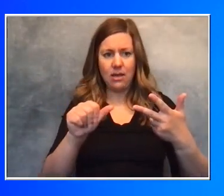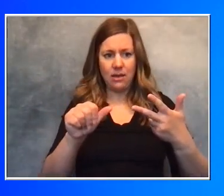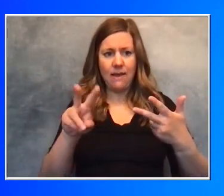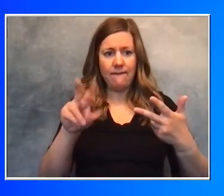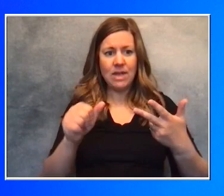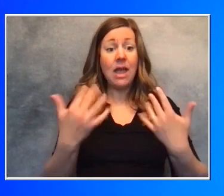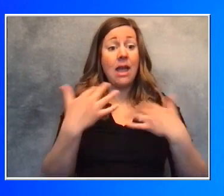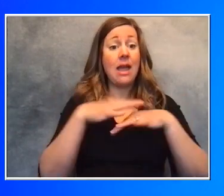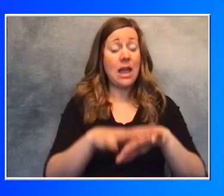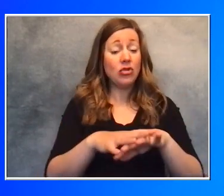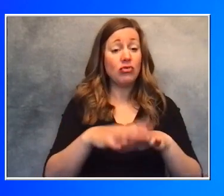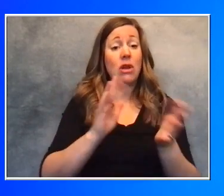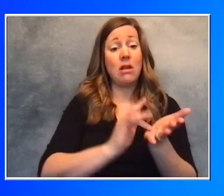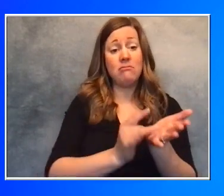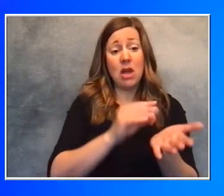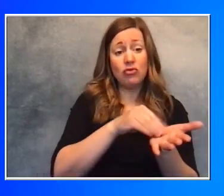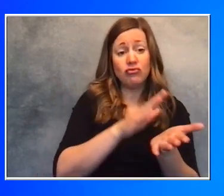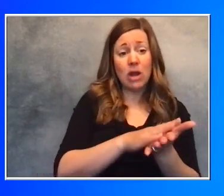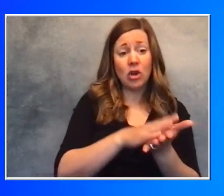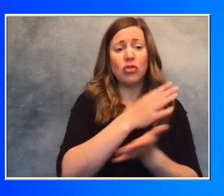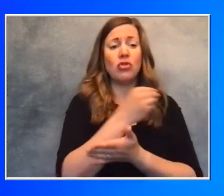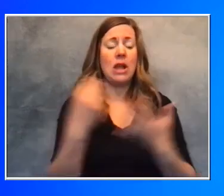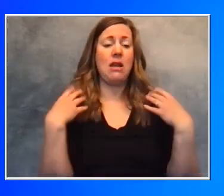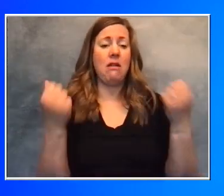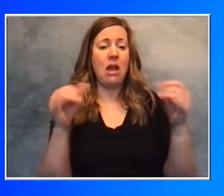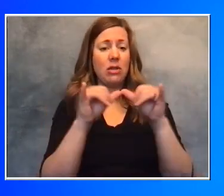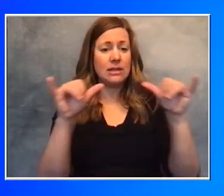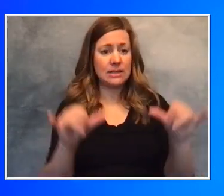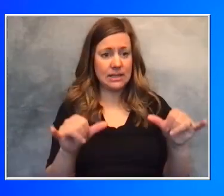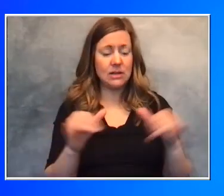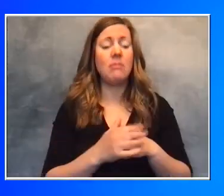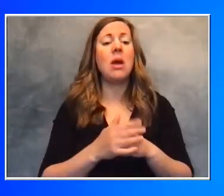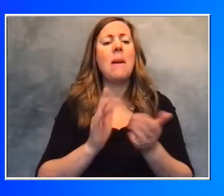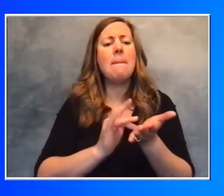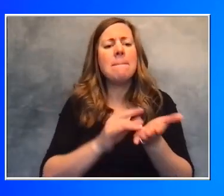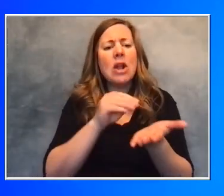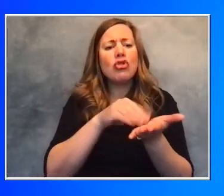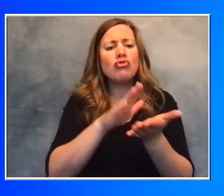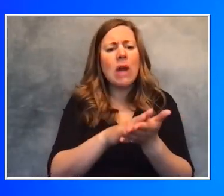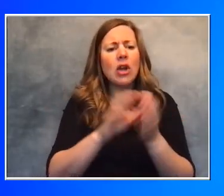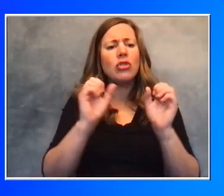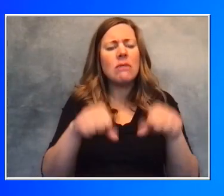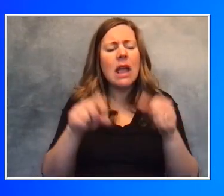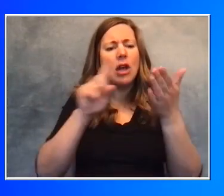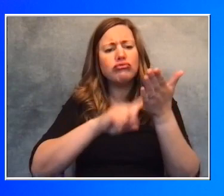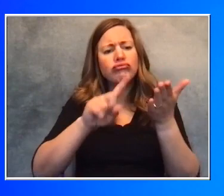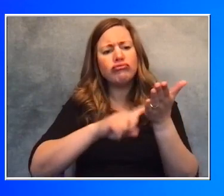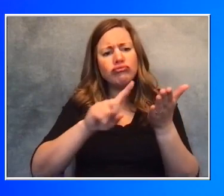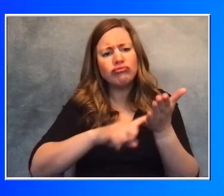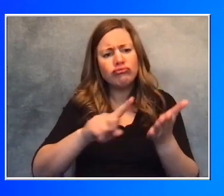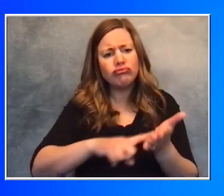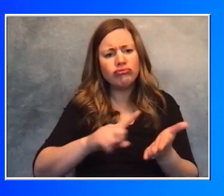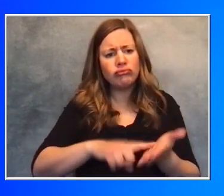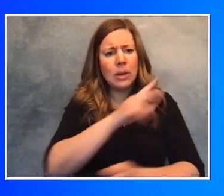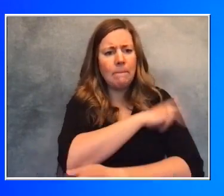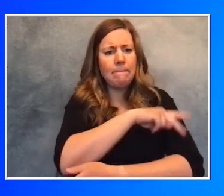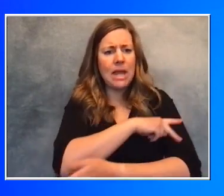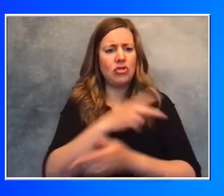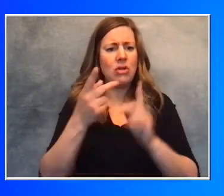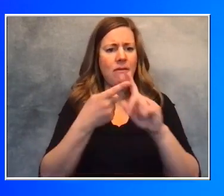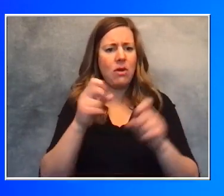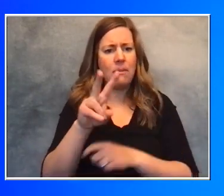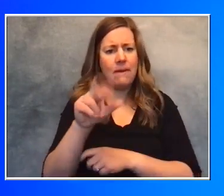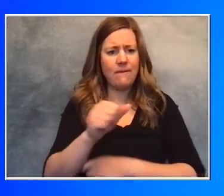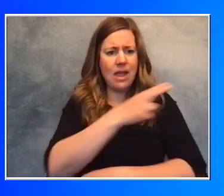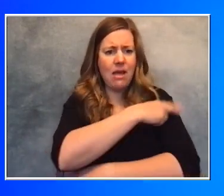integrated medical record, and they're able to mine that medical record for data about patients in the VA system that have long COVID, and have come up with some very